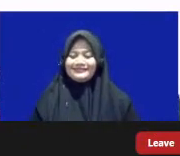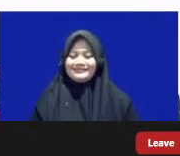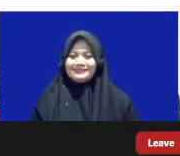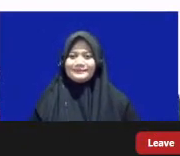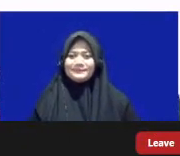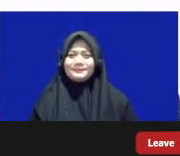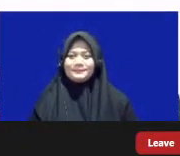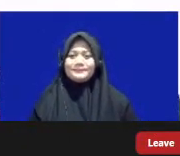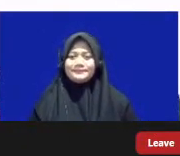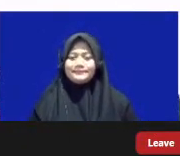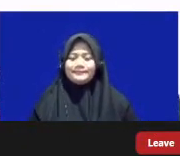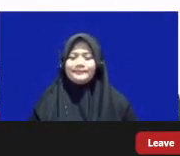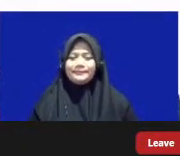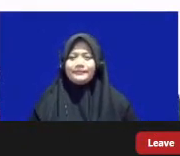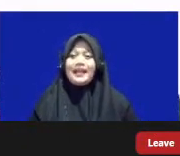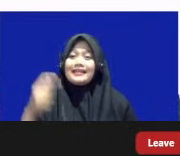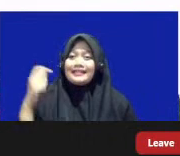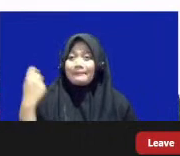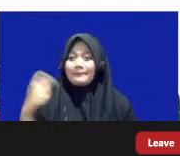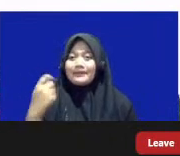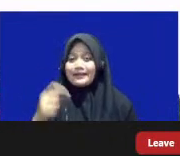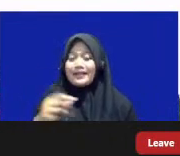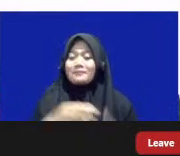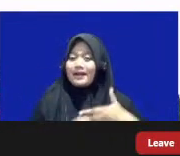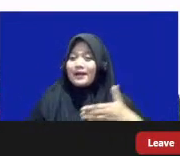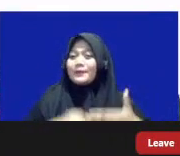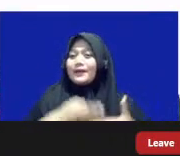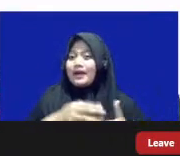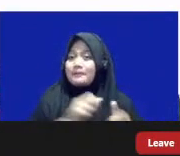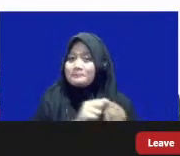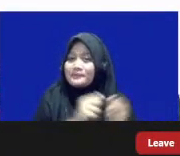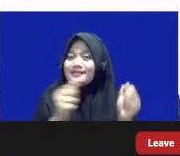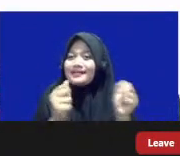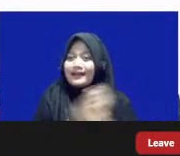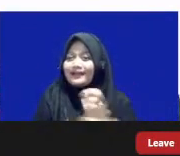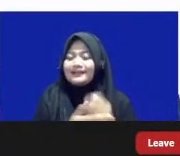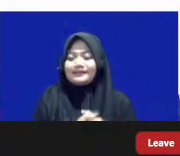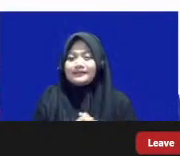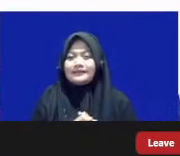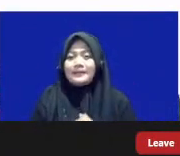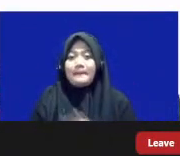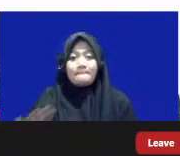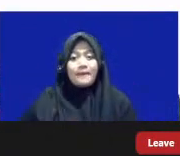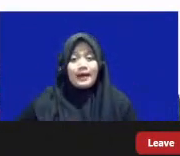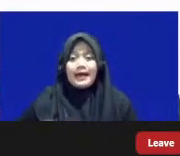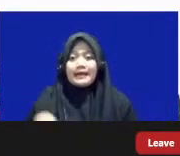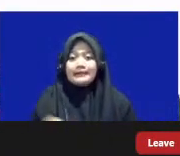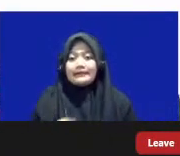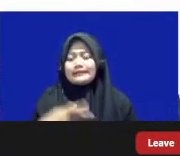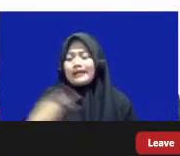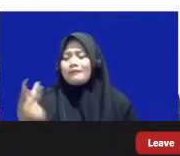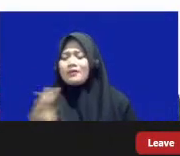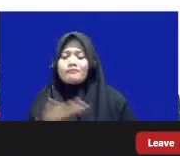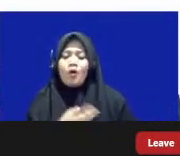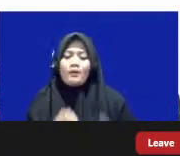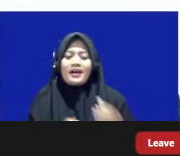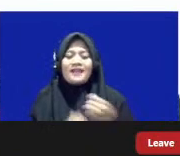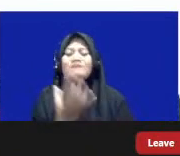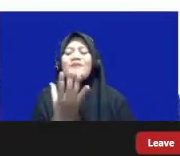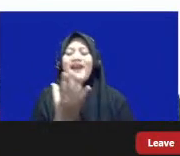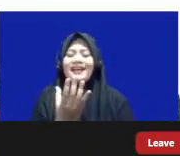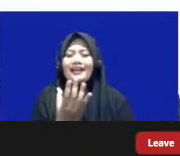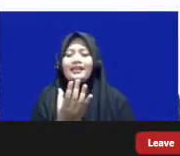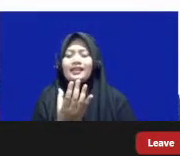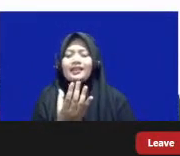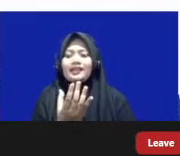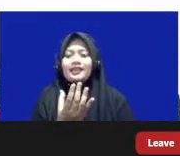Relief is trying to develop a flood preparedness program similar